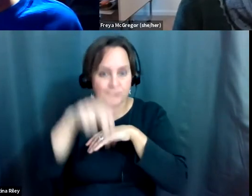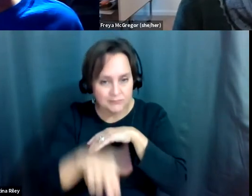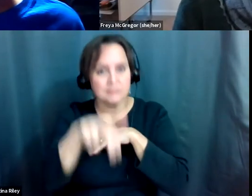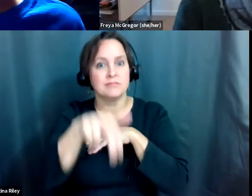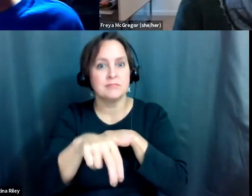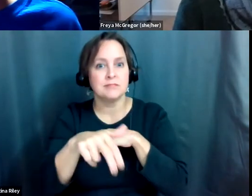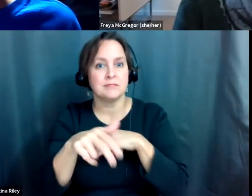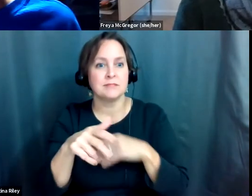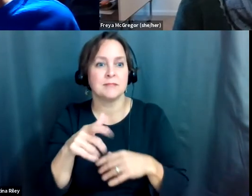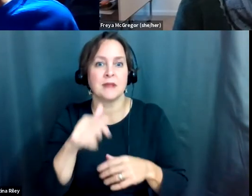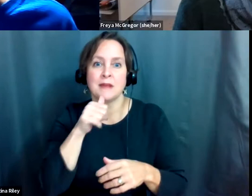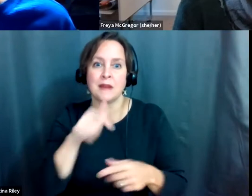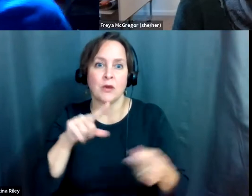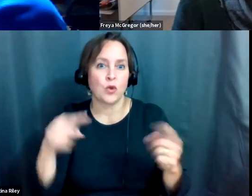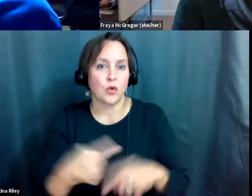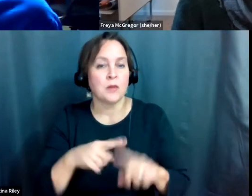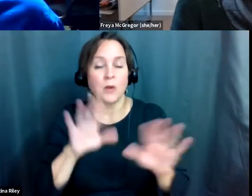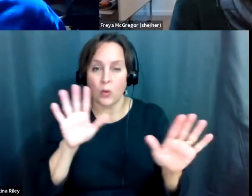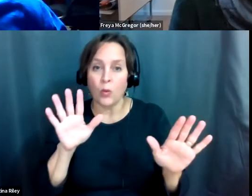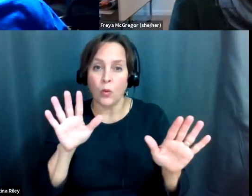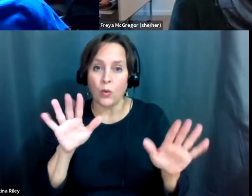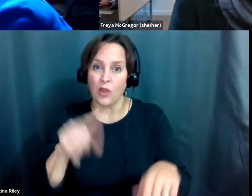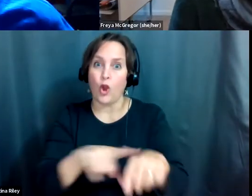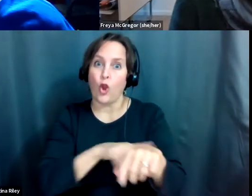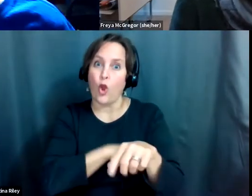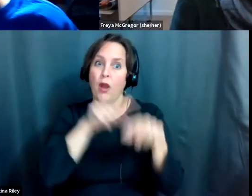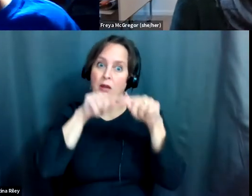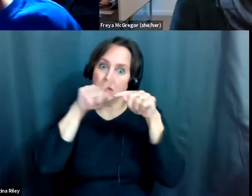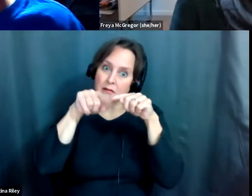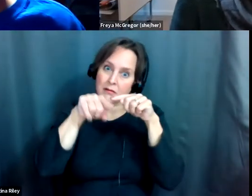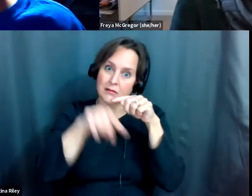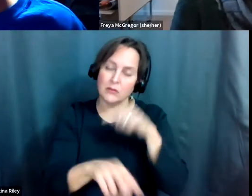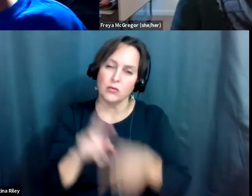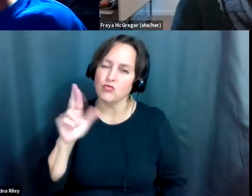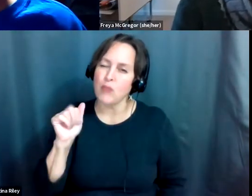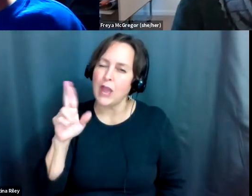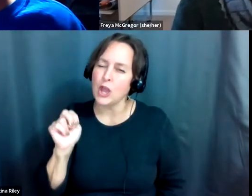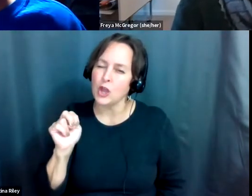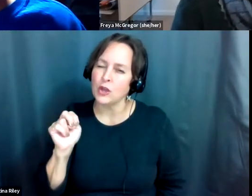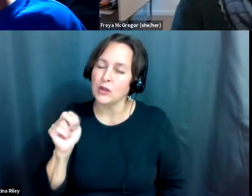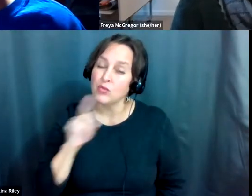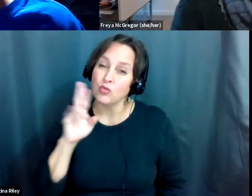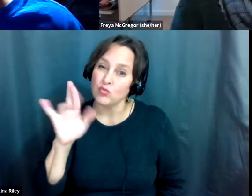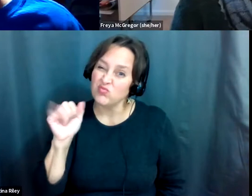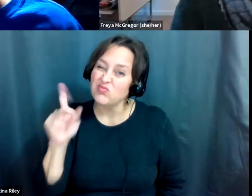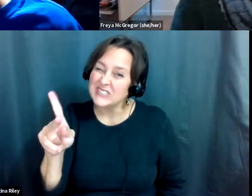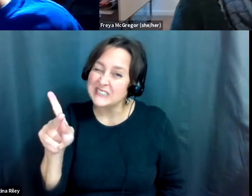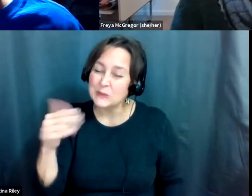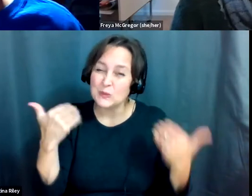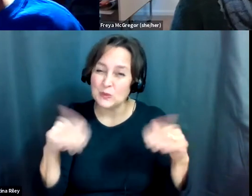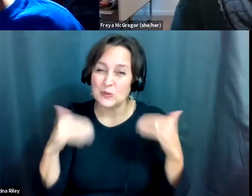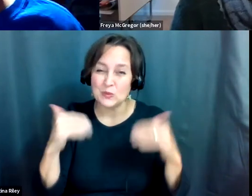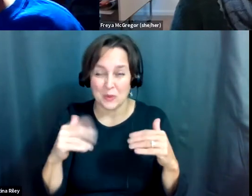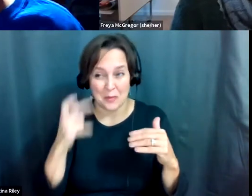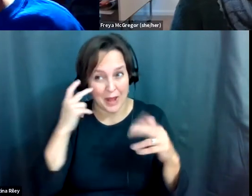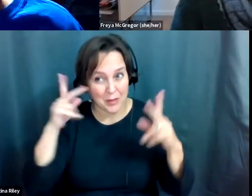my feet and did not get injured. But that that's, that's a rarity. You know, it's, it's a risky business at best for a